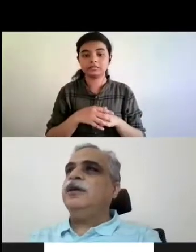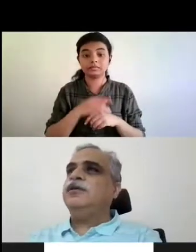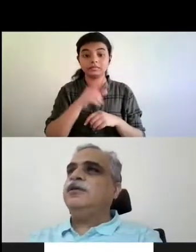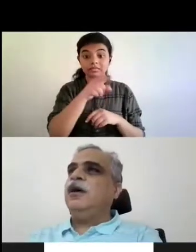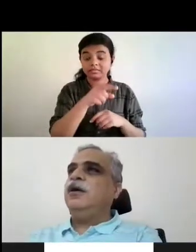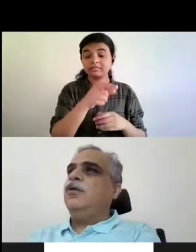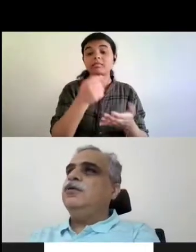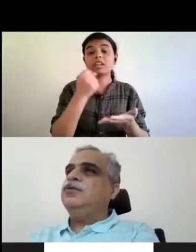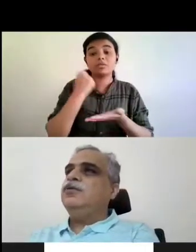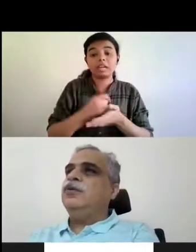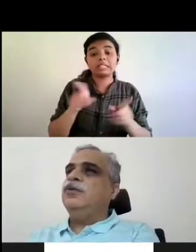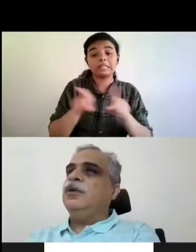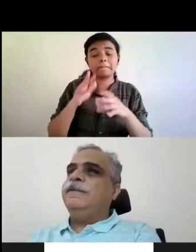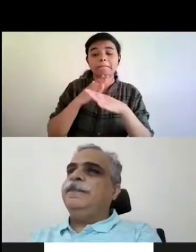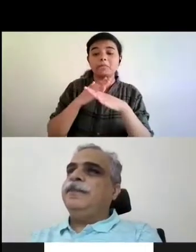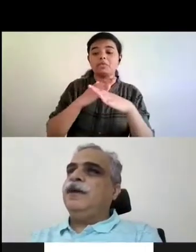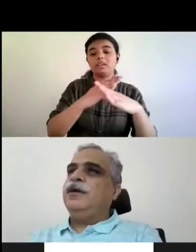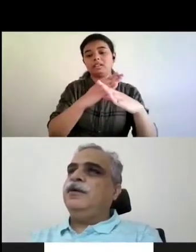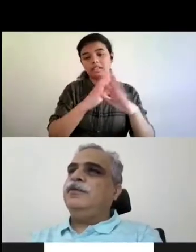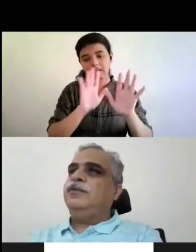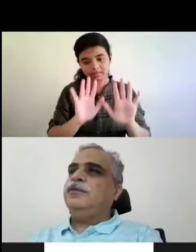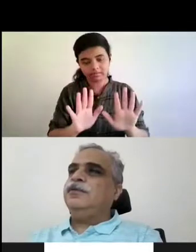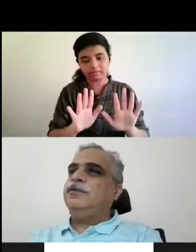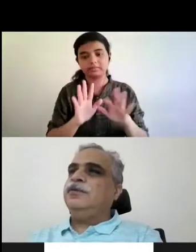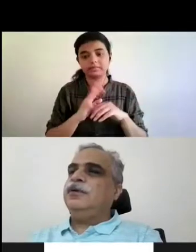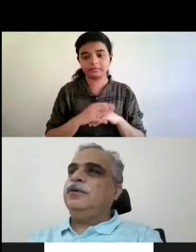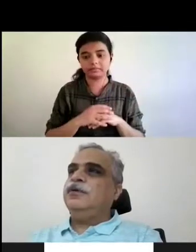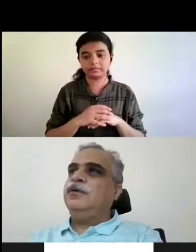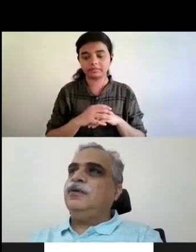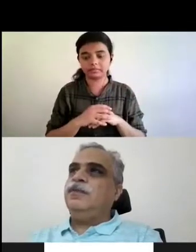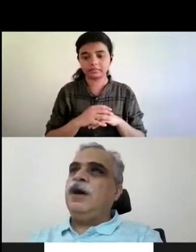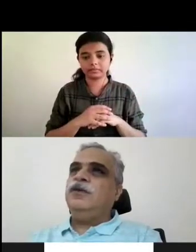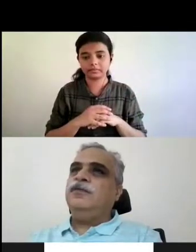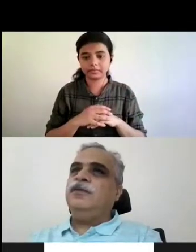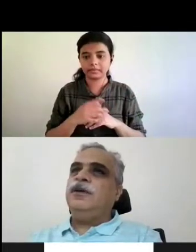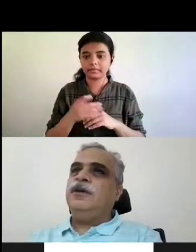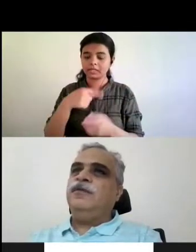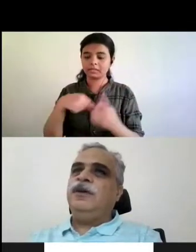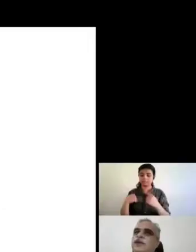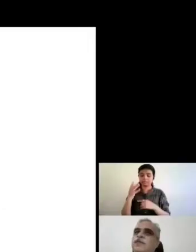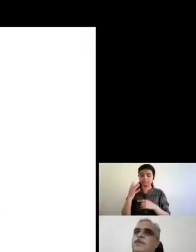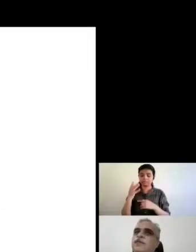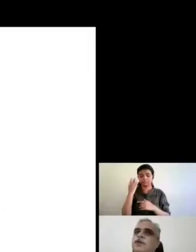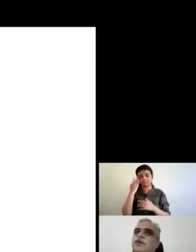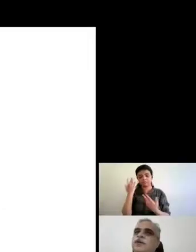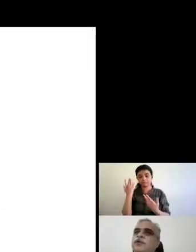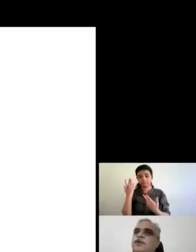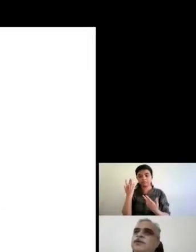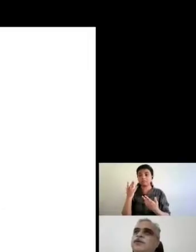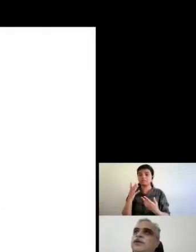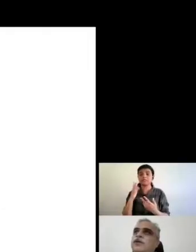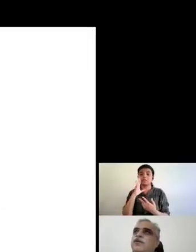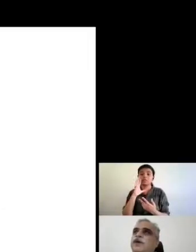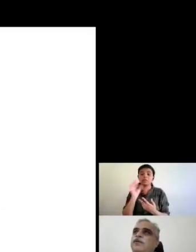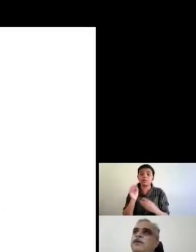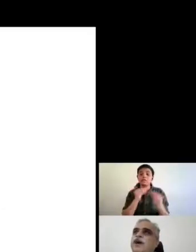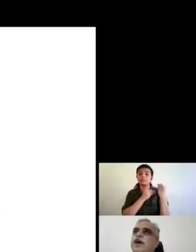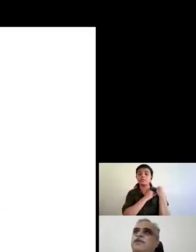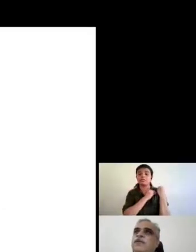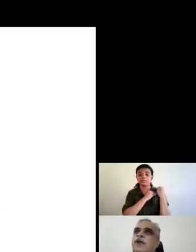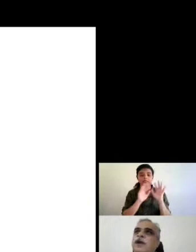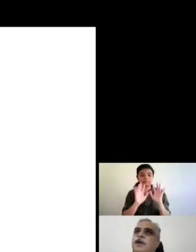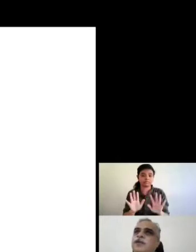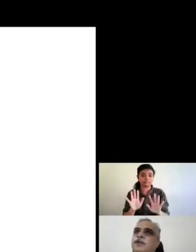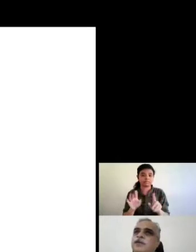those rights rights are also uh you know part of the very important duties when we